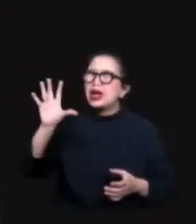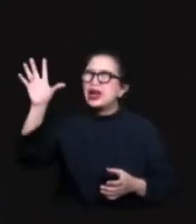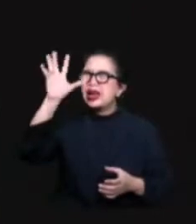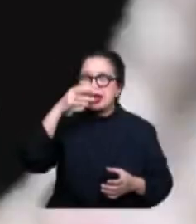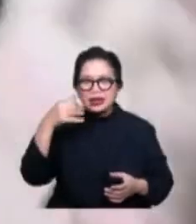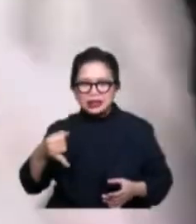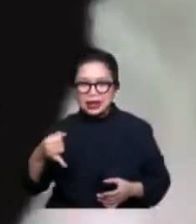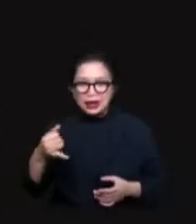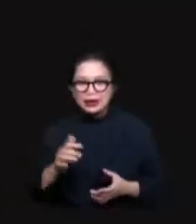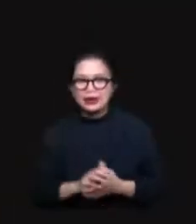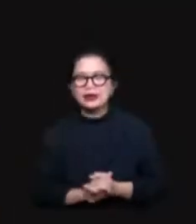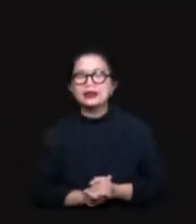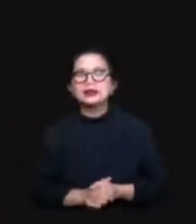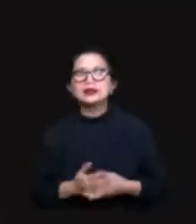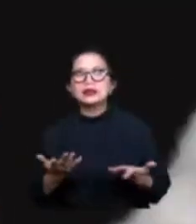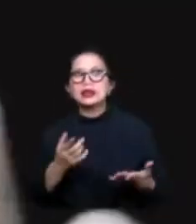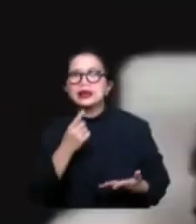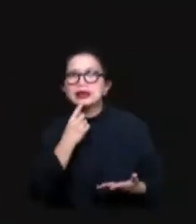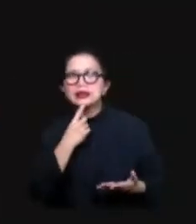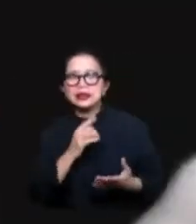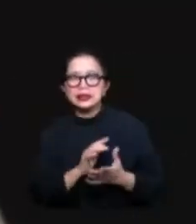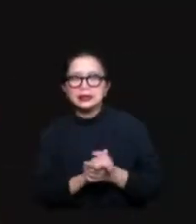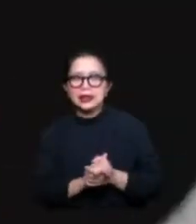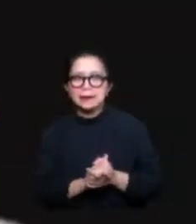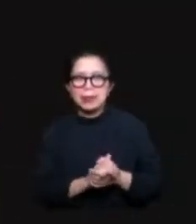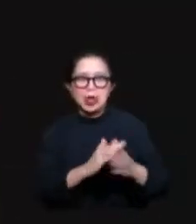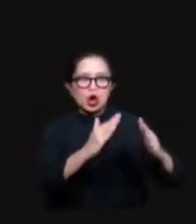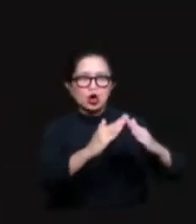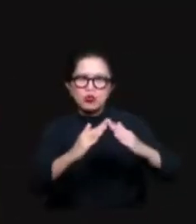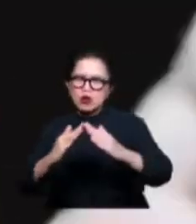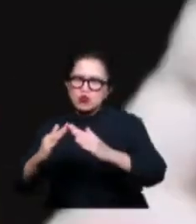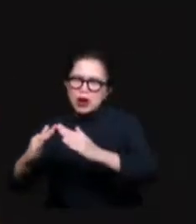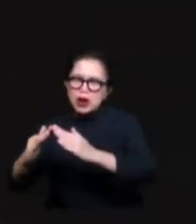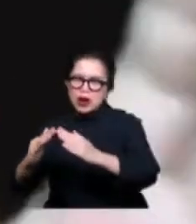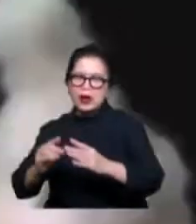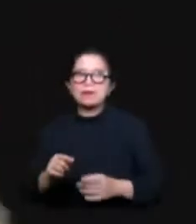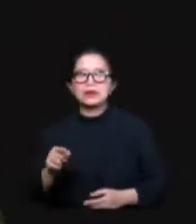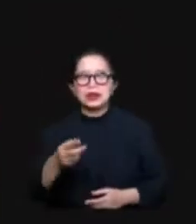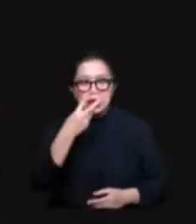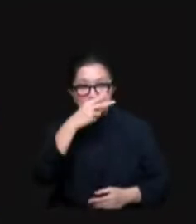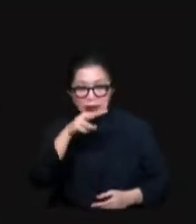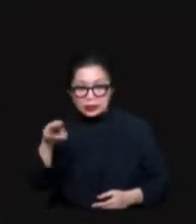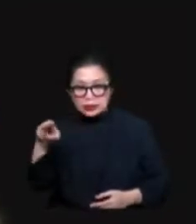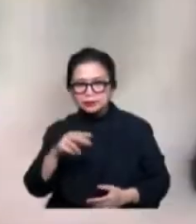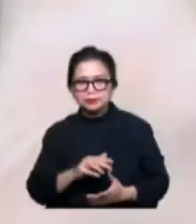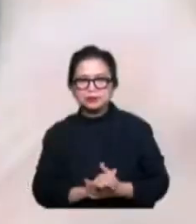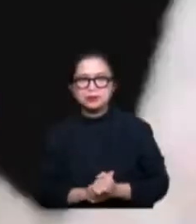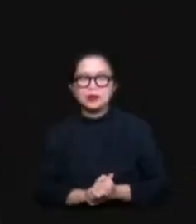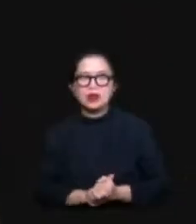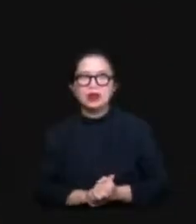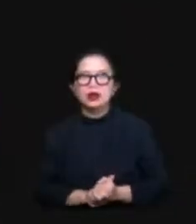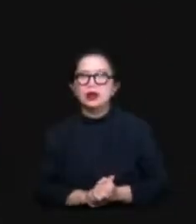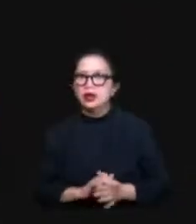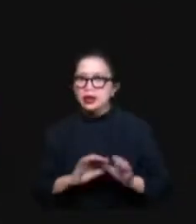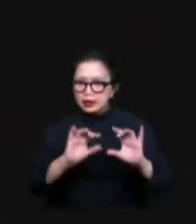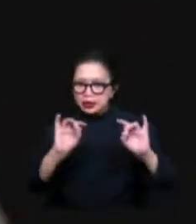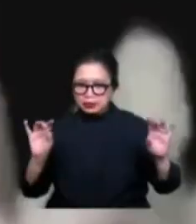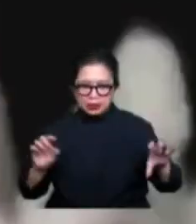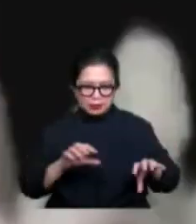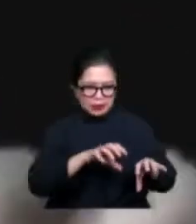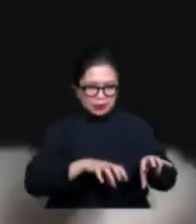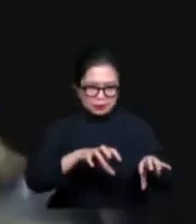The crowding is important too. It means that inherently some area, not all area in